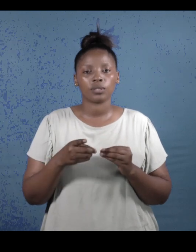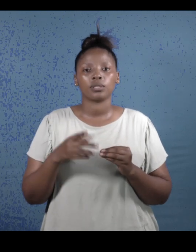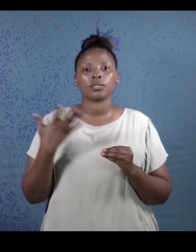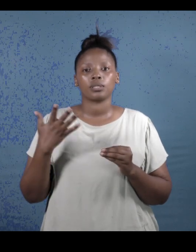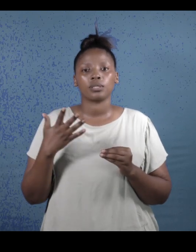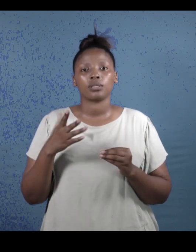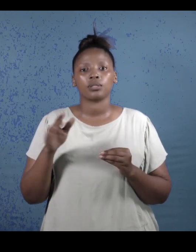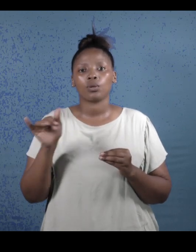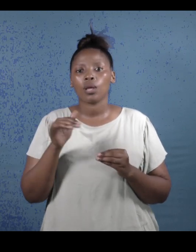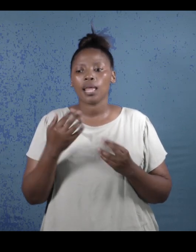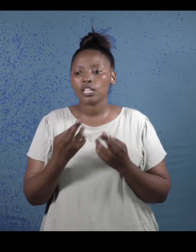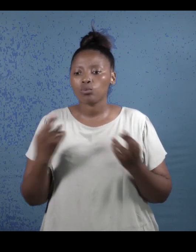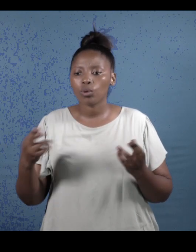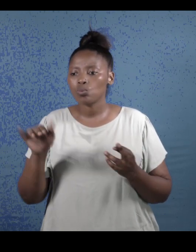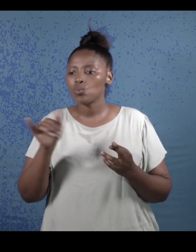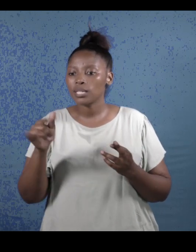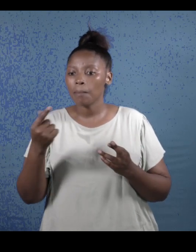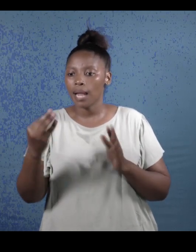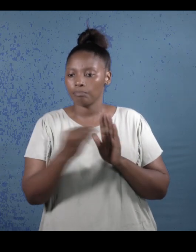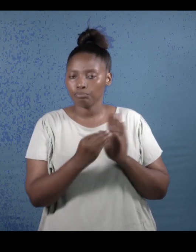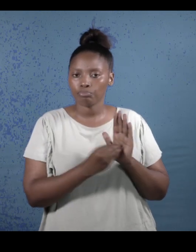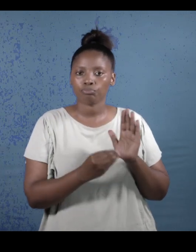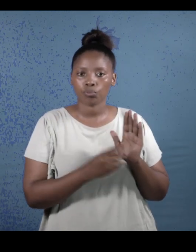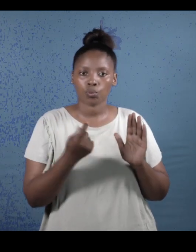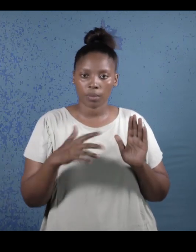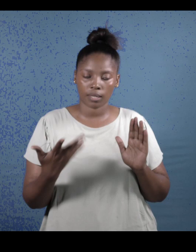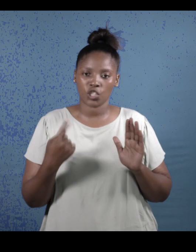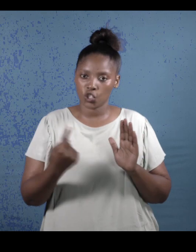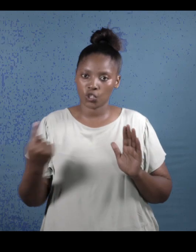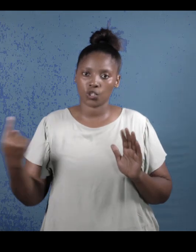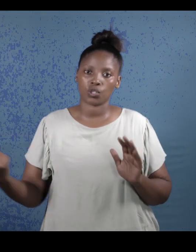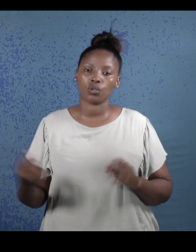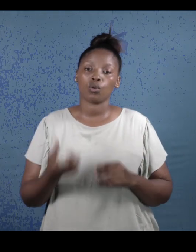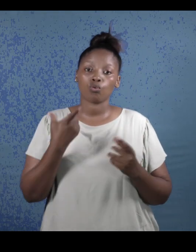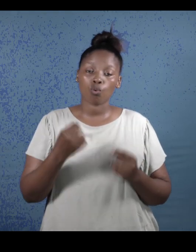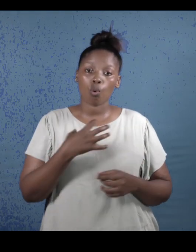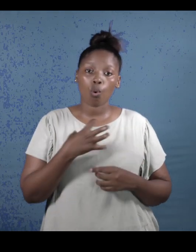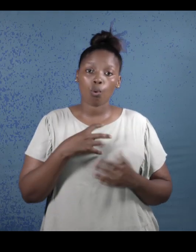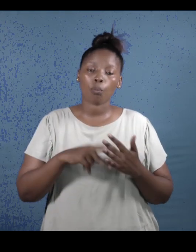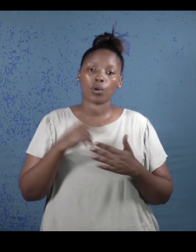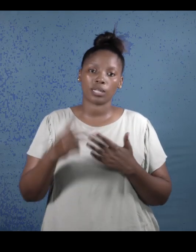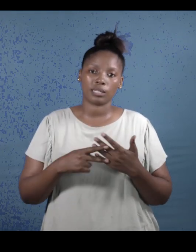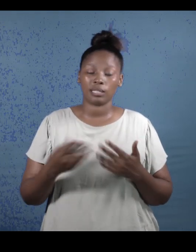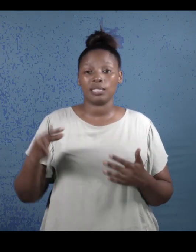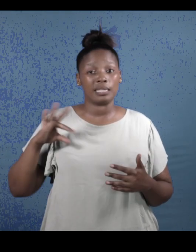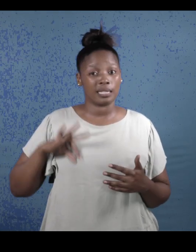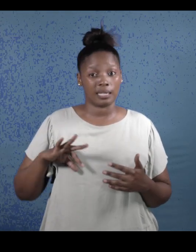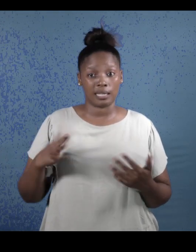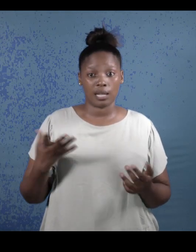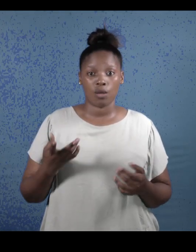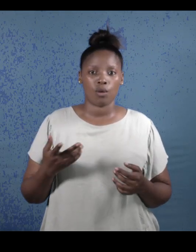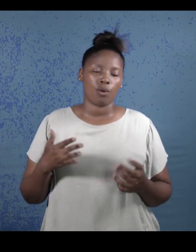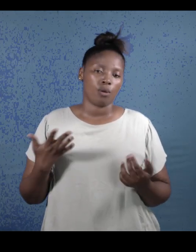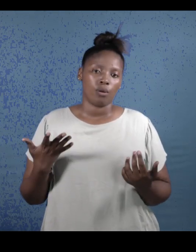each material resource. If you are doing a home project, salary will not really be necessary. Another